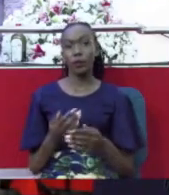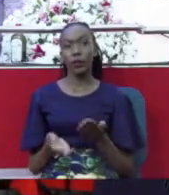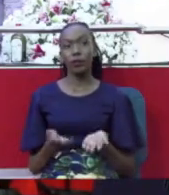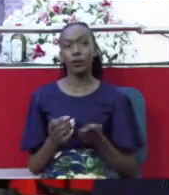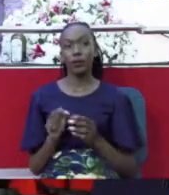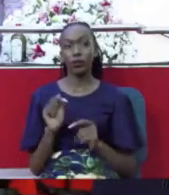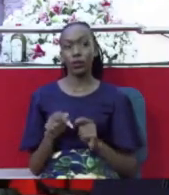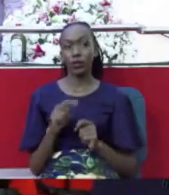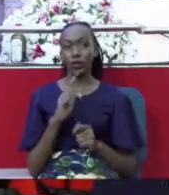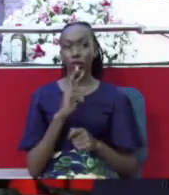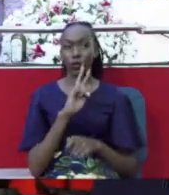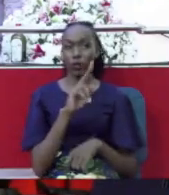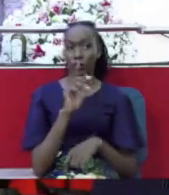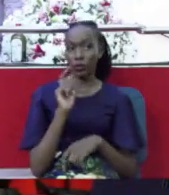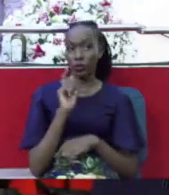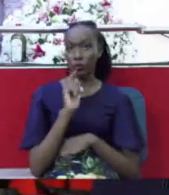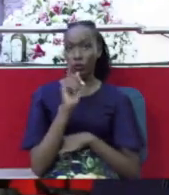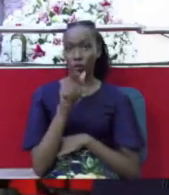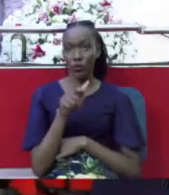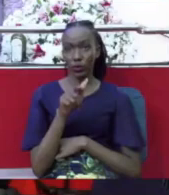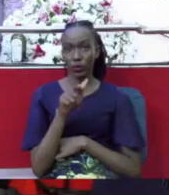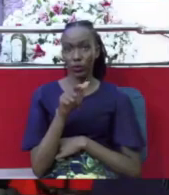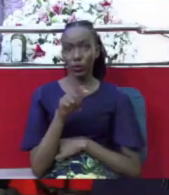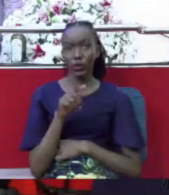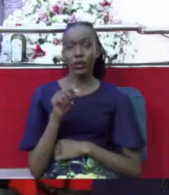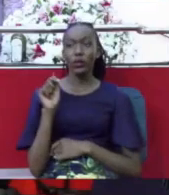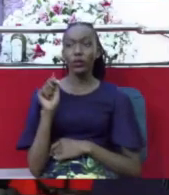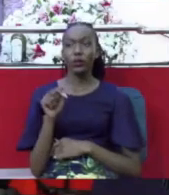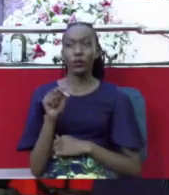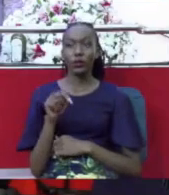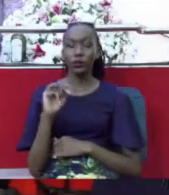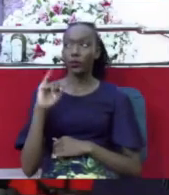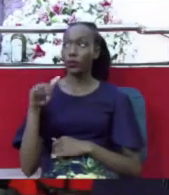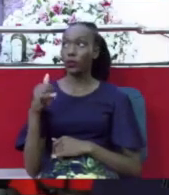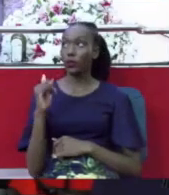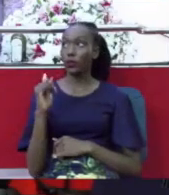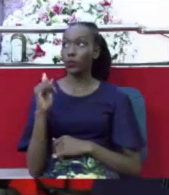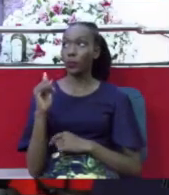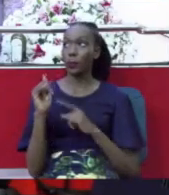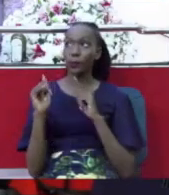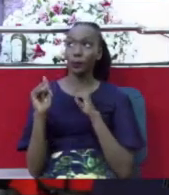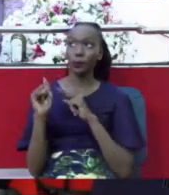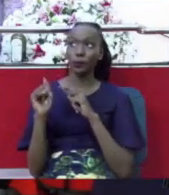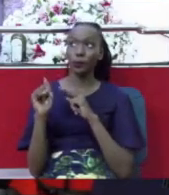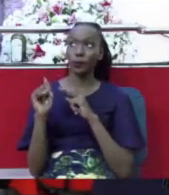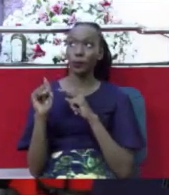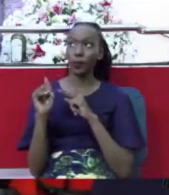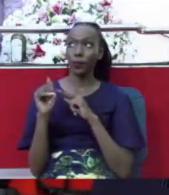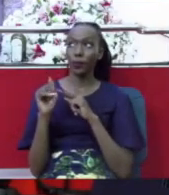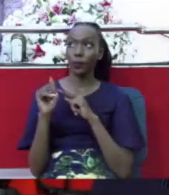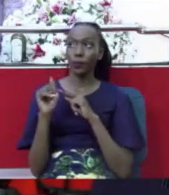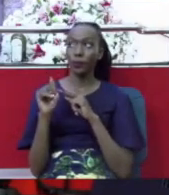is the president of America. You see, really? How? Utasema kweli namna gani?